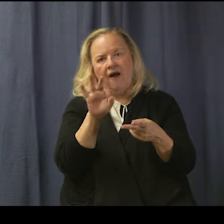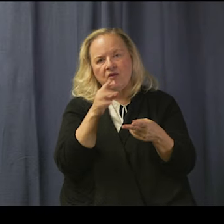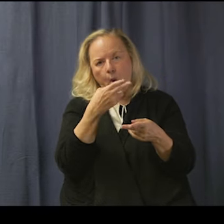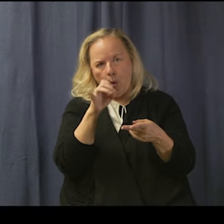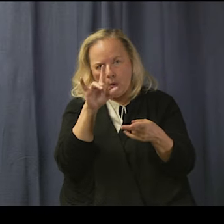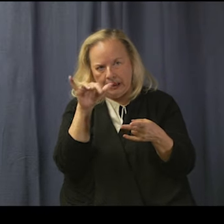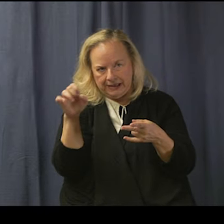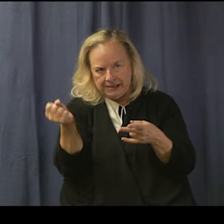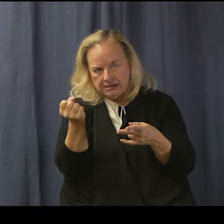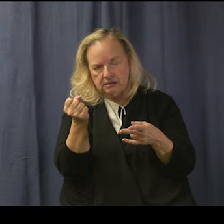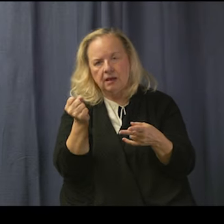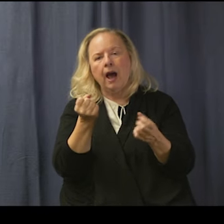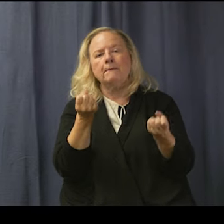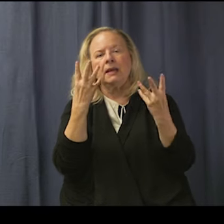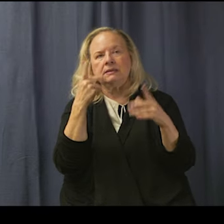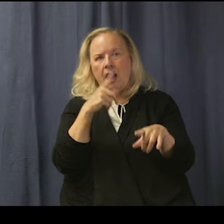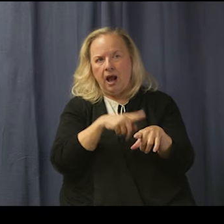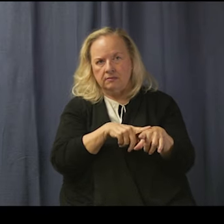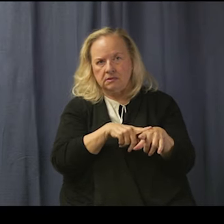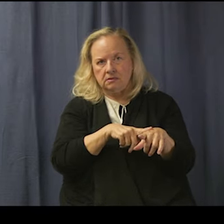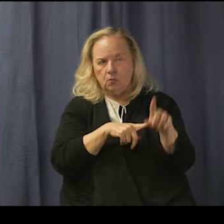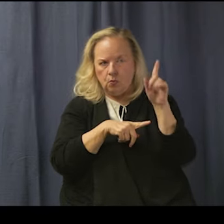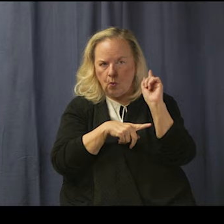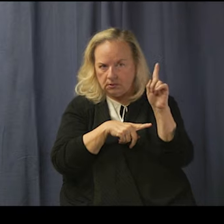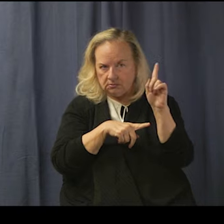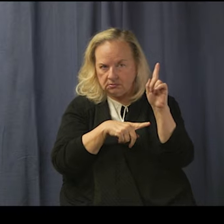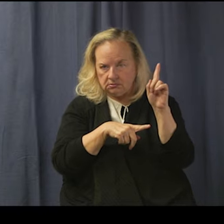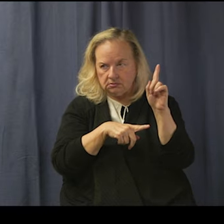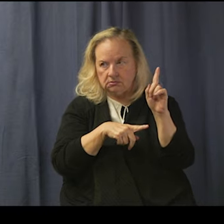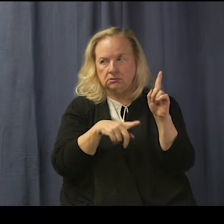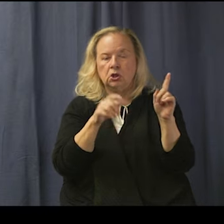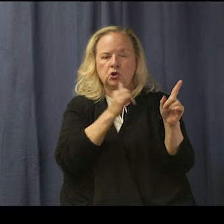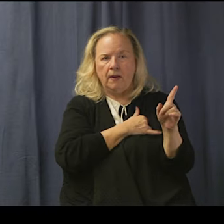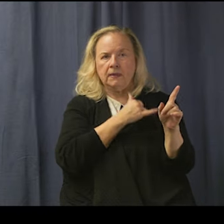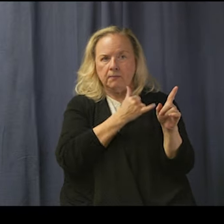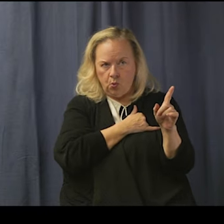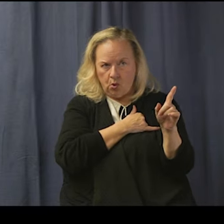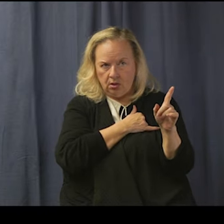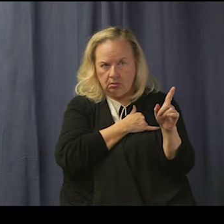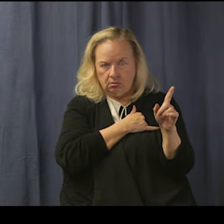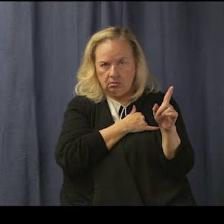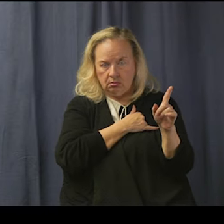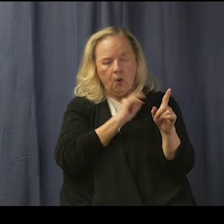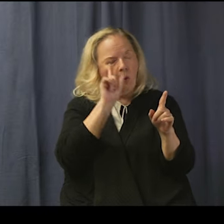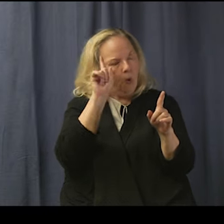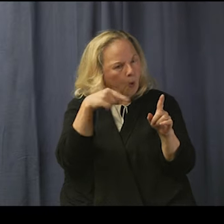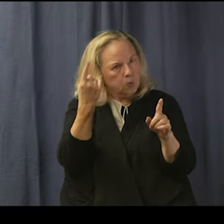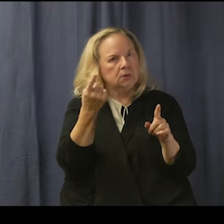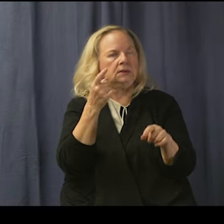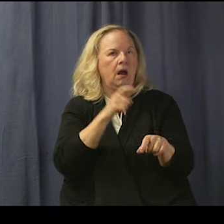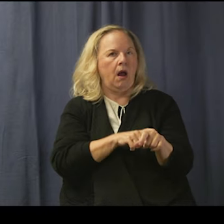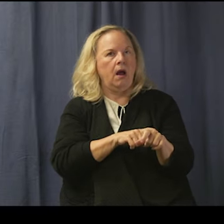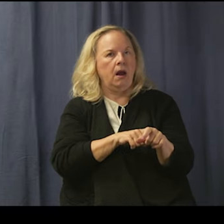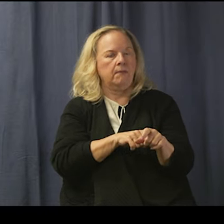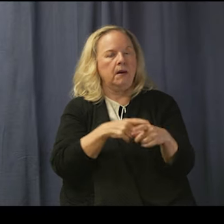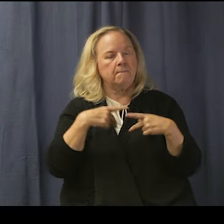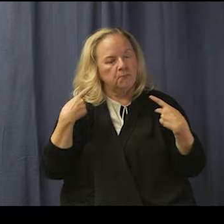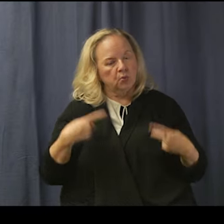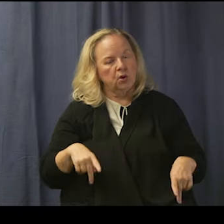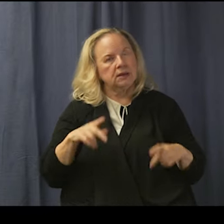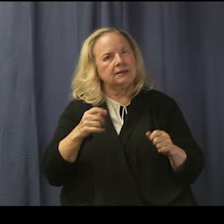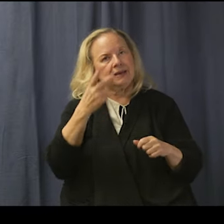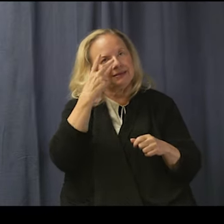times? On Yom Kippur. Okay, so on Yom Kippur is the only time the priest